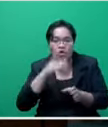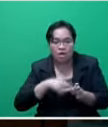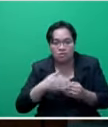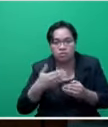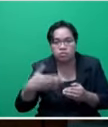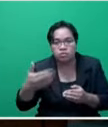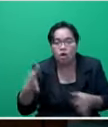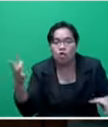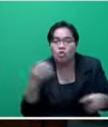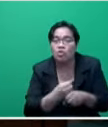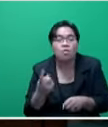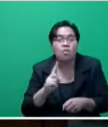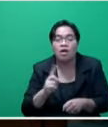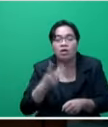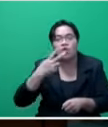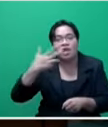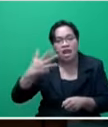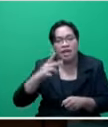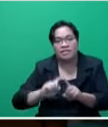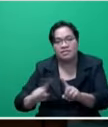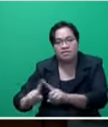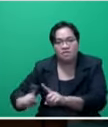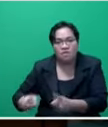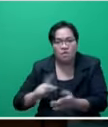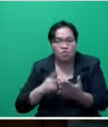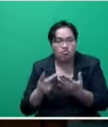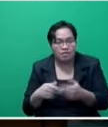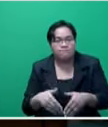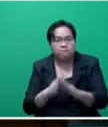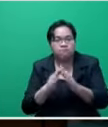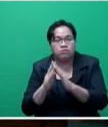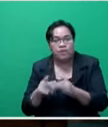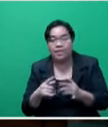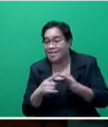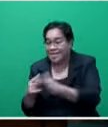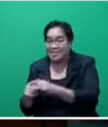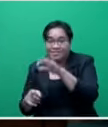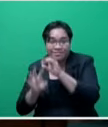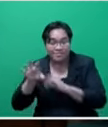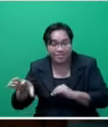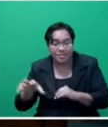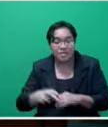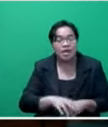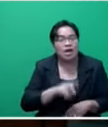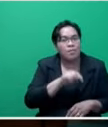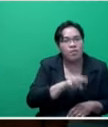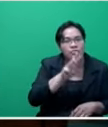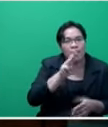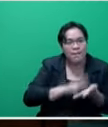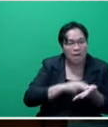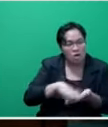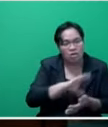of 29 projects implemented. For the Eastern Division, a total of 0.3 million has been invested in